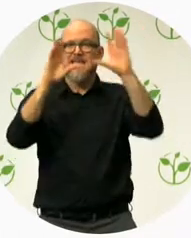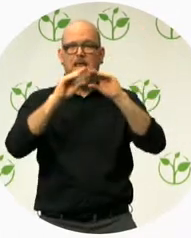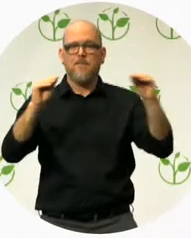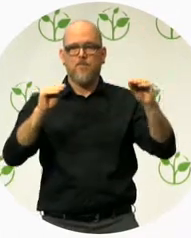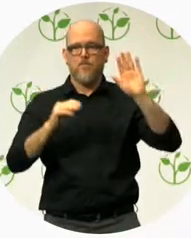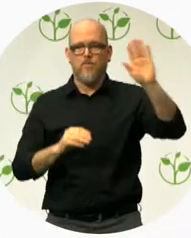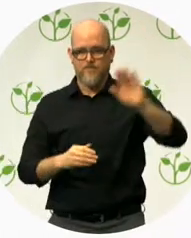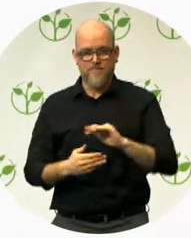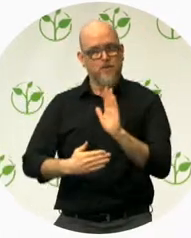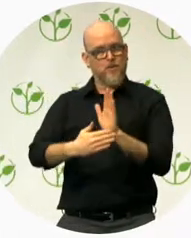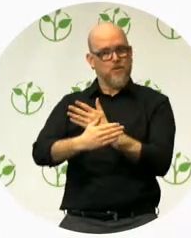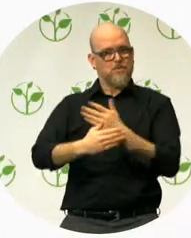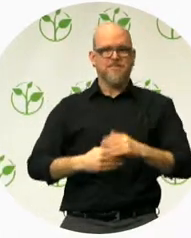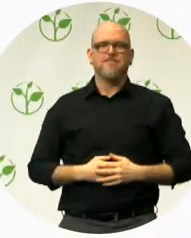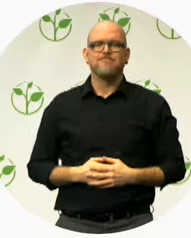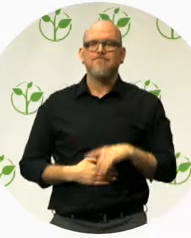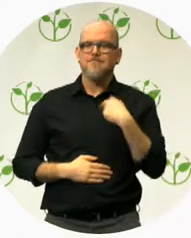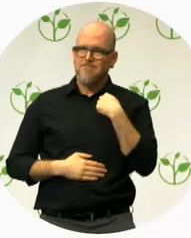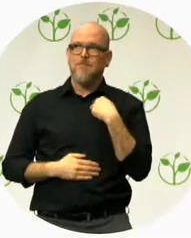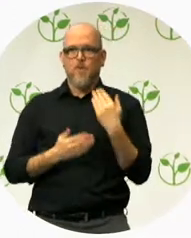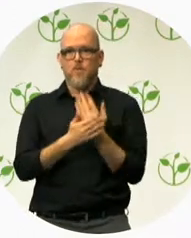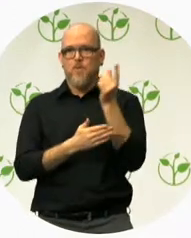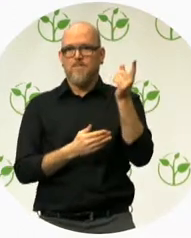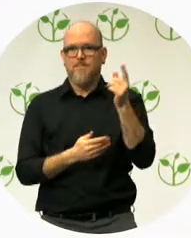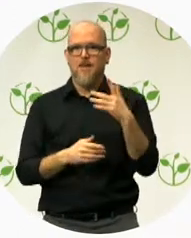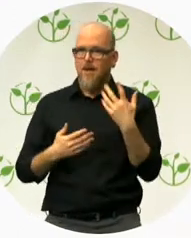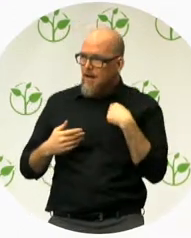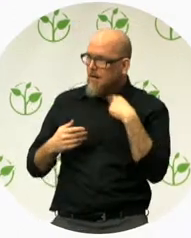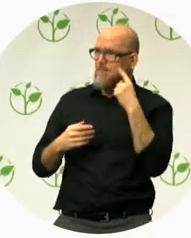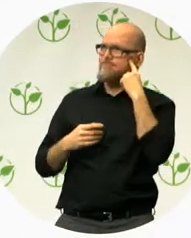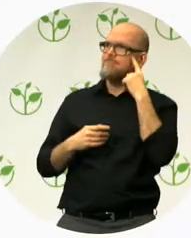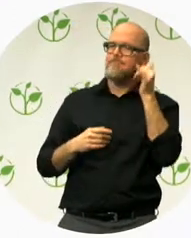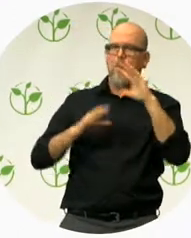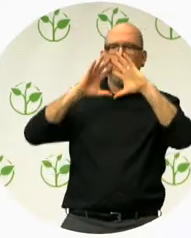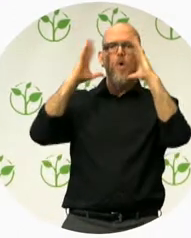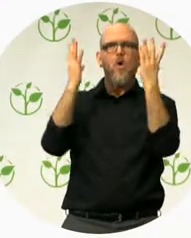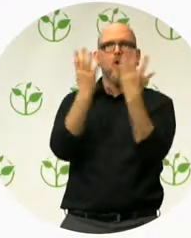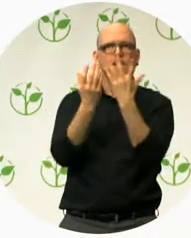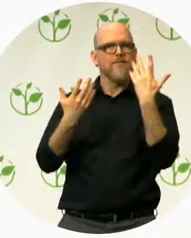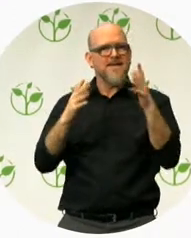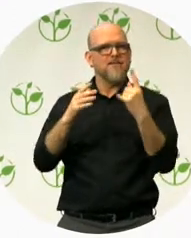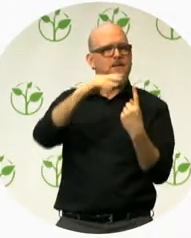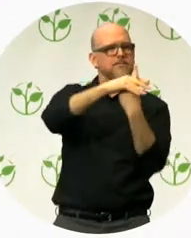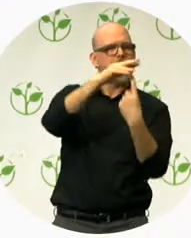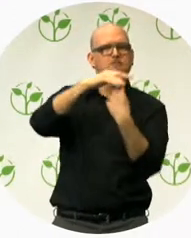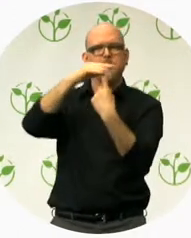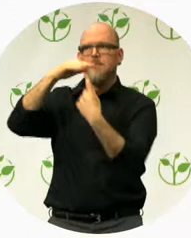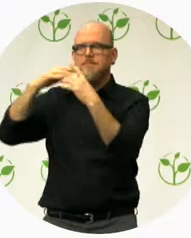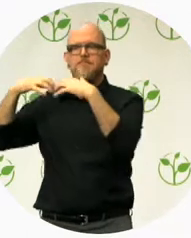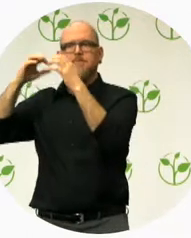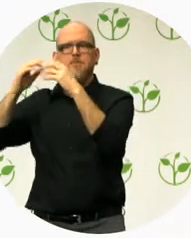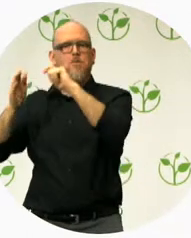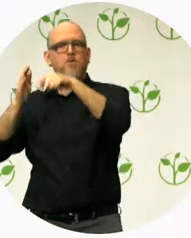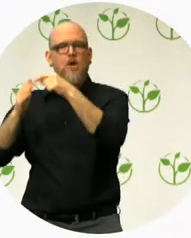many outstanding innovations from all over the world, and we have presented the most innovative and scalable